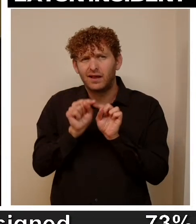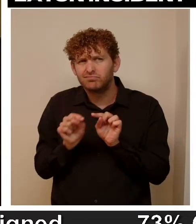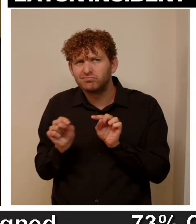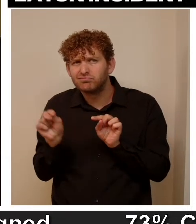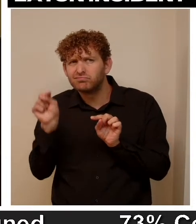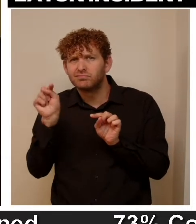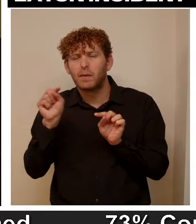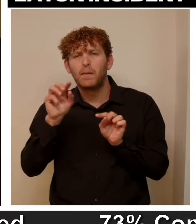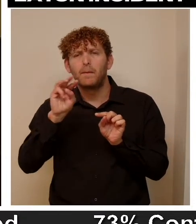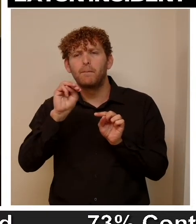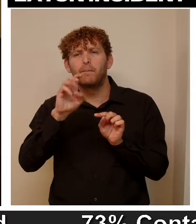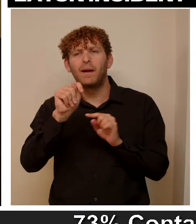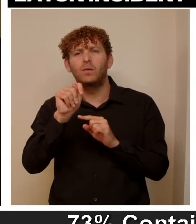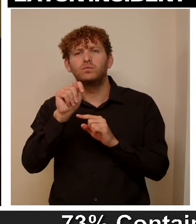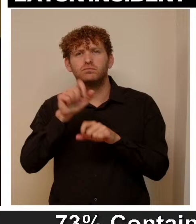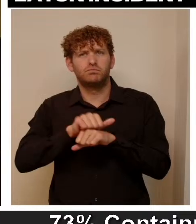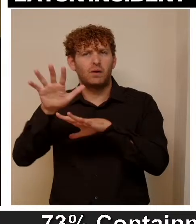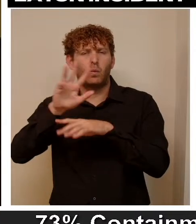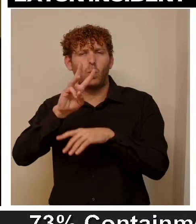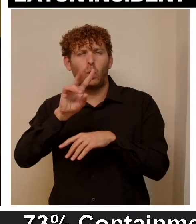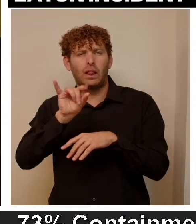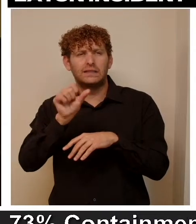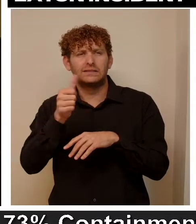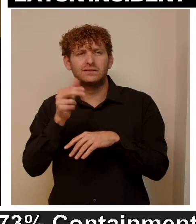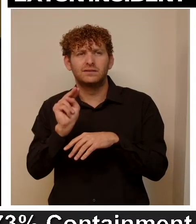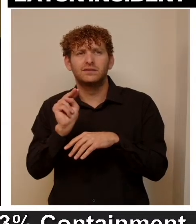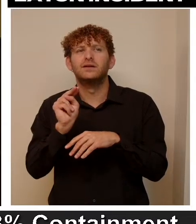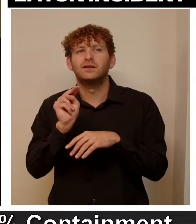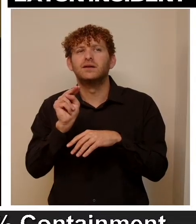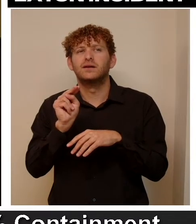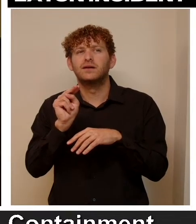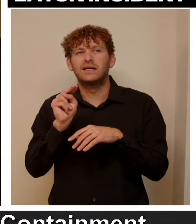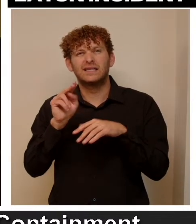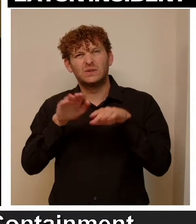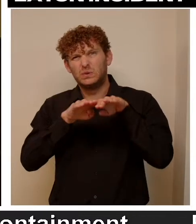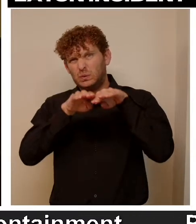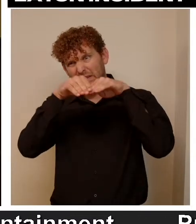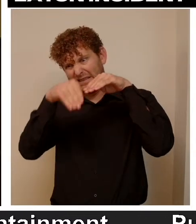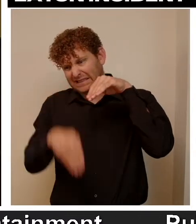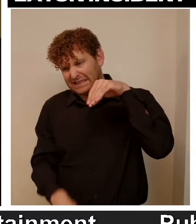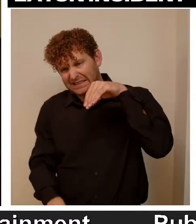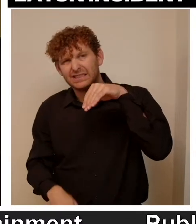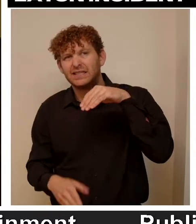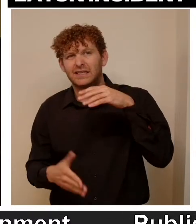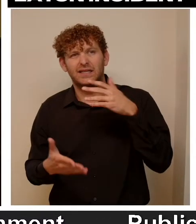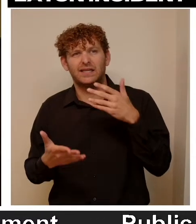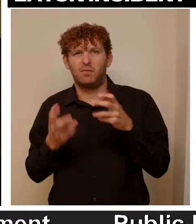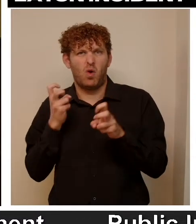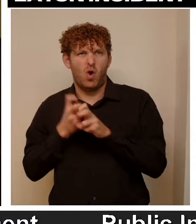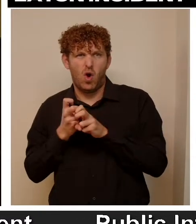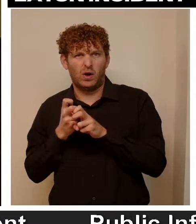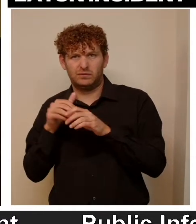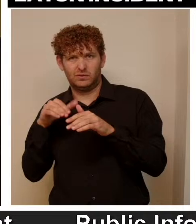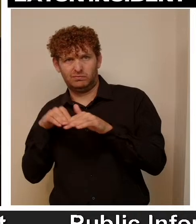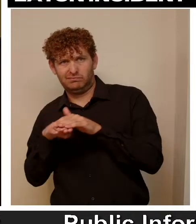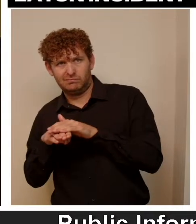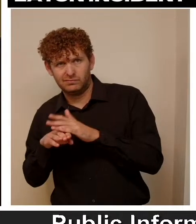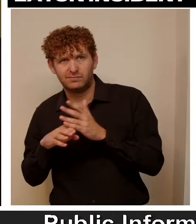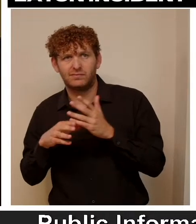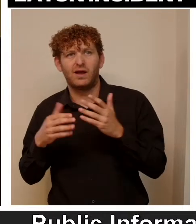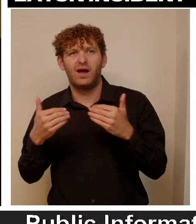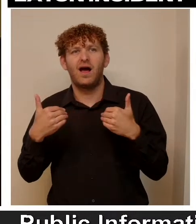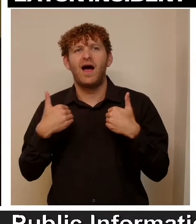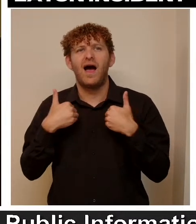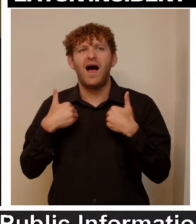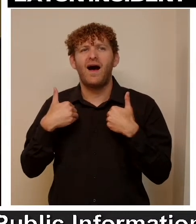Mount Wilson, it's on a very steep knob. The crews can't get in there. We have boxed it with retardant. We keep